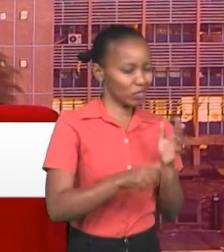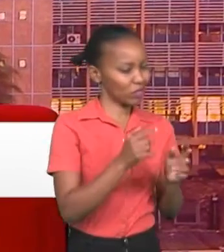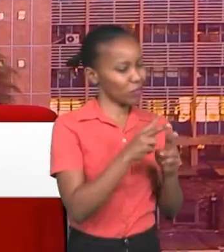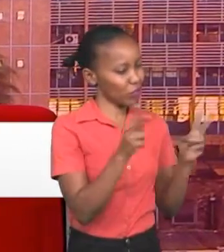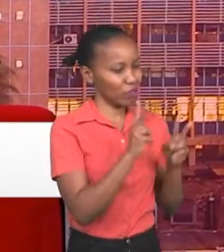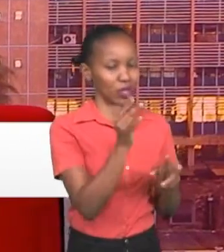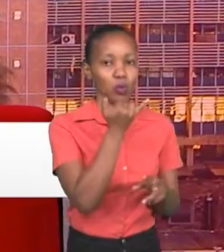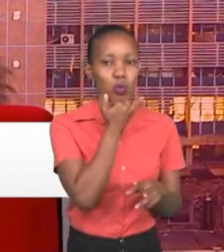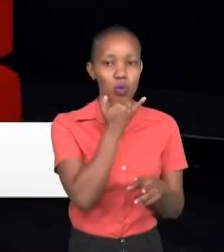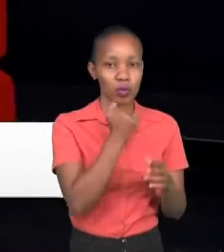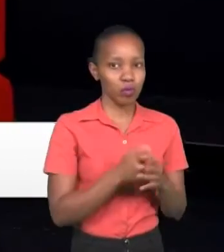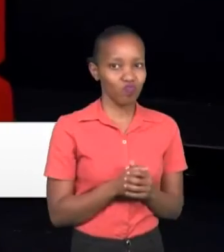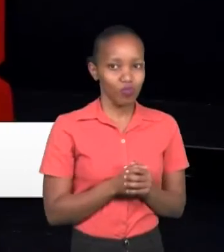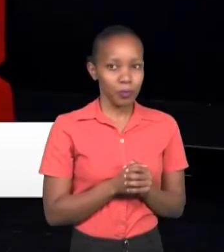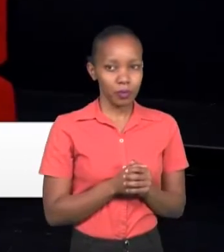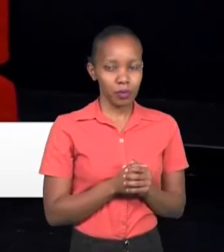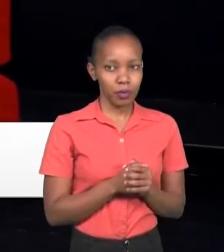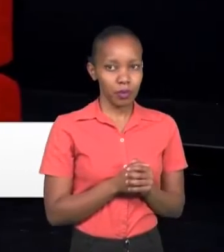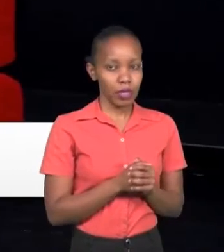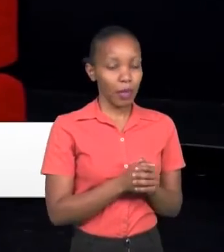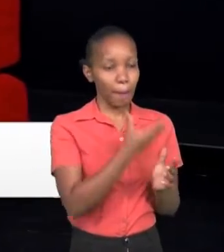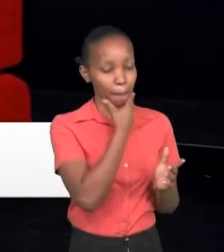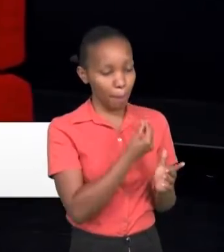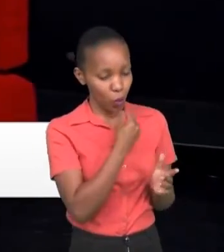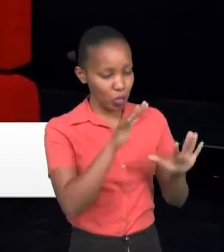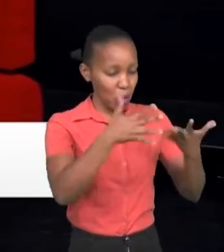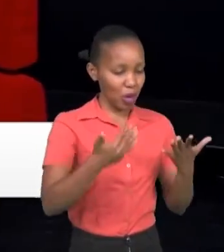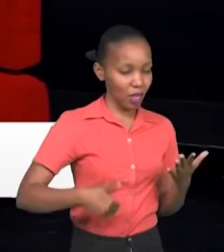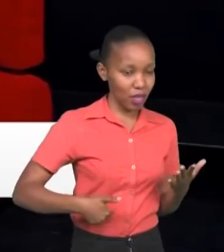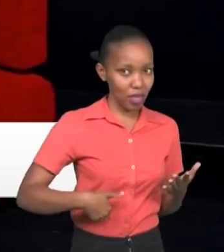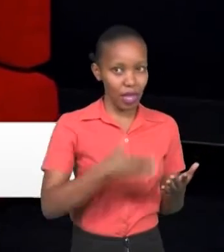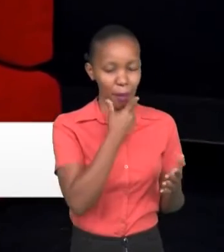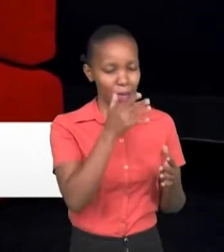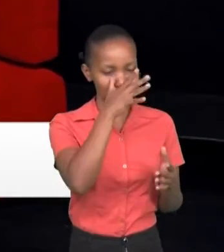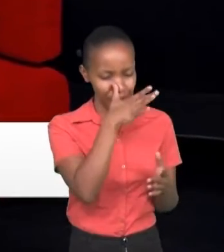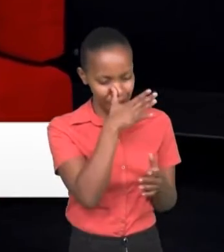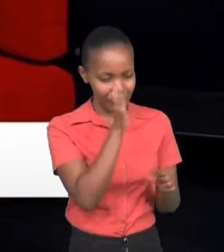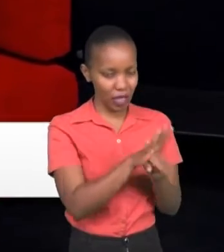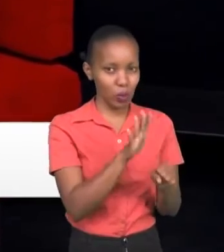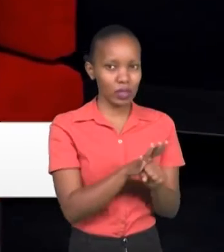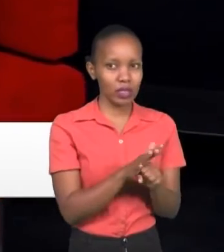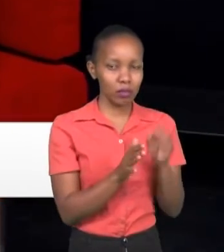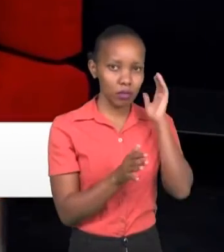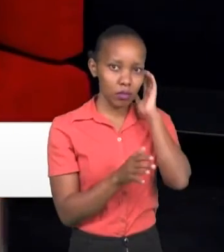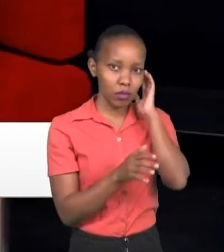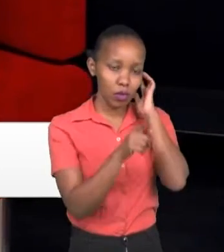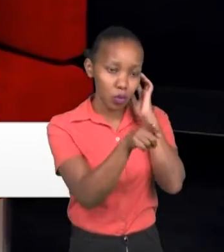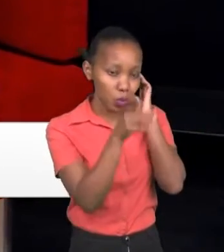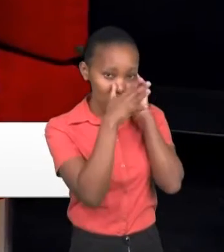ways. Yeah. Manasema boys or the young men cheat a lot actually. They really cheat a lot. Do you